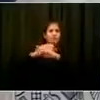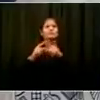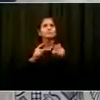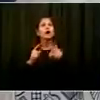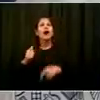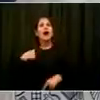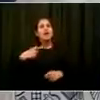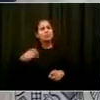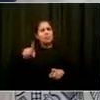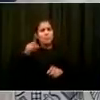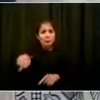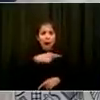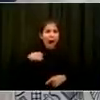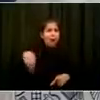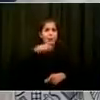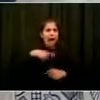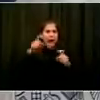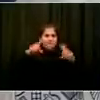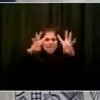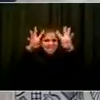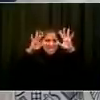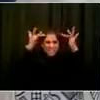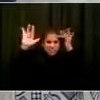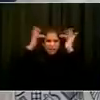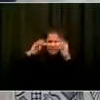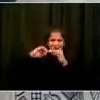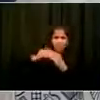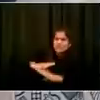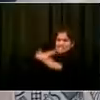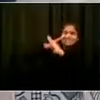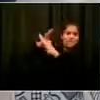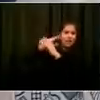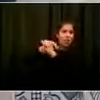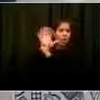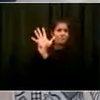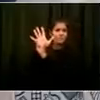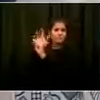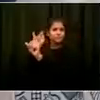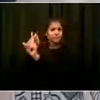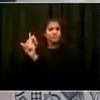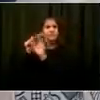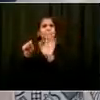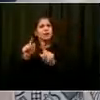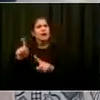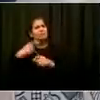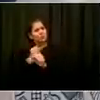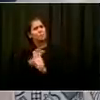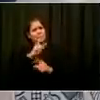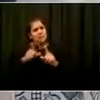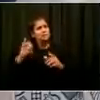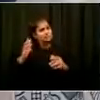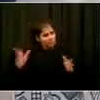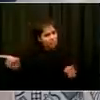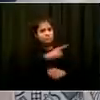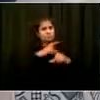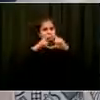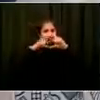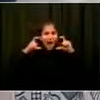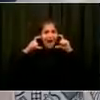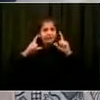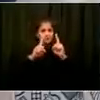what works. The testing, the mask wearing, being smart about avoiding those large indoor gatherings, avoiding